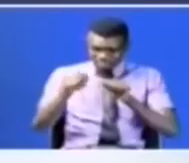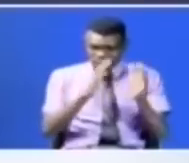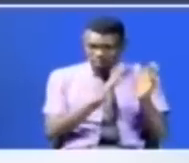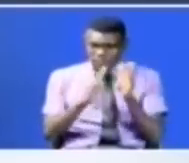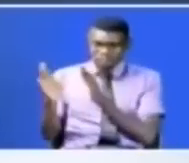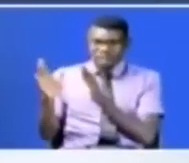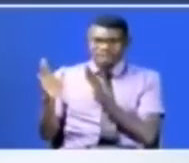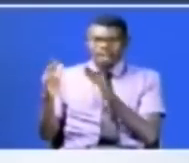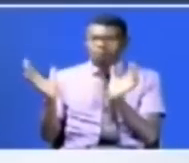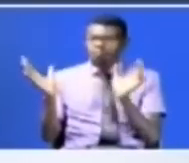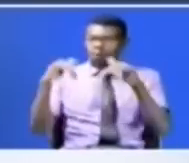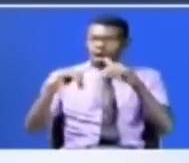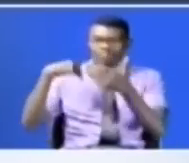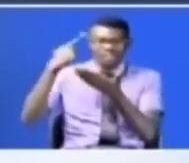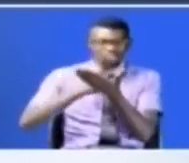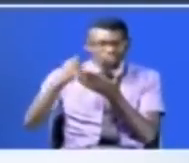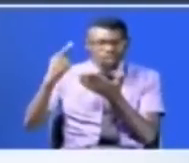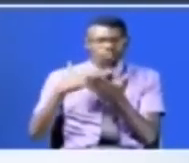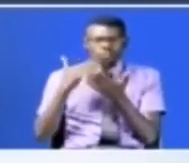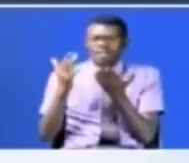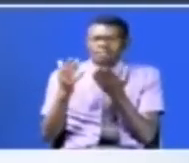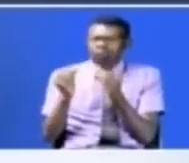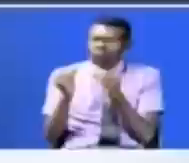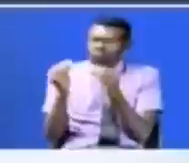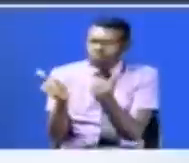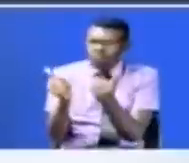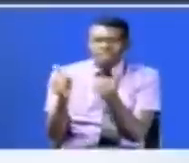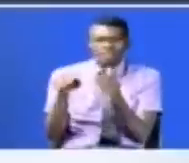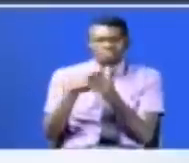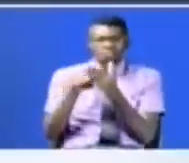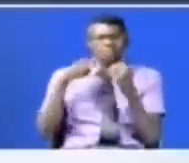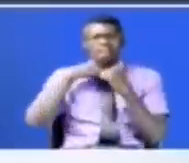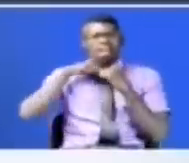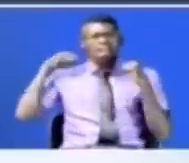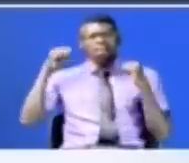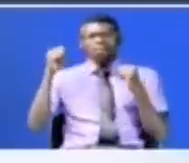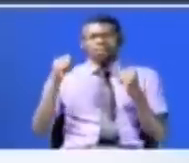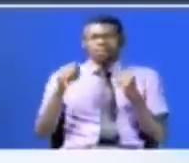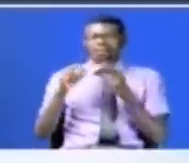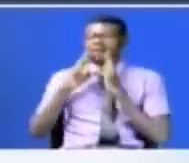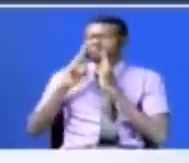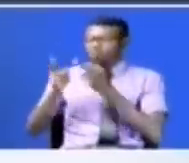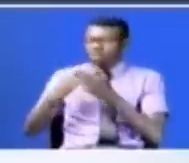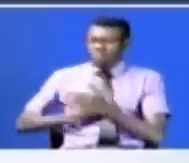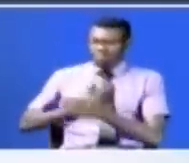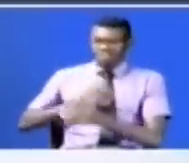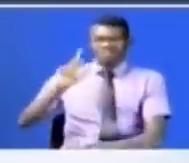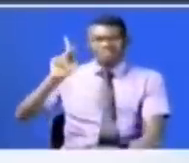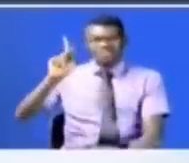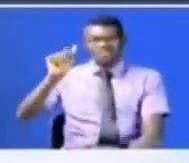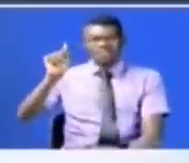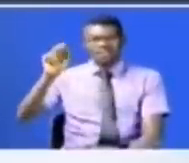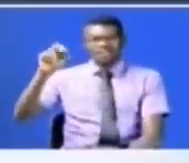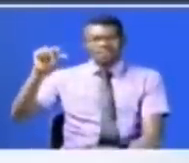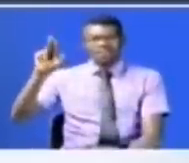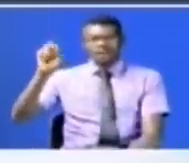an open forum next week to find solutions to this worrying trend. Our reporter Grace Courier visited Kangundo and now brings us